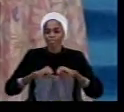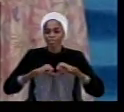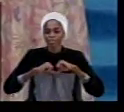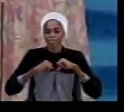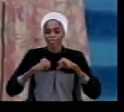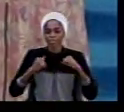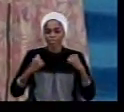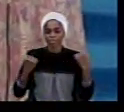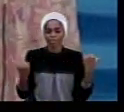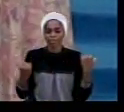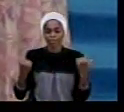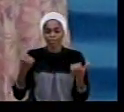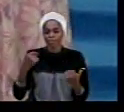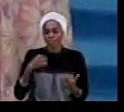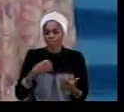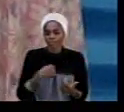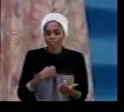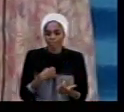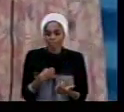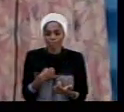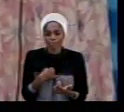became it.